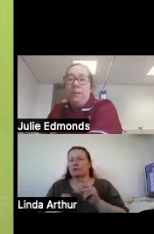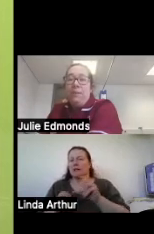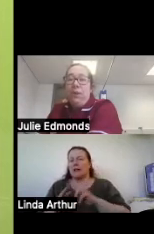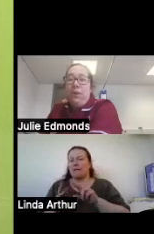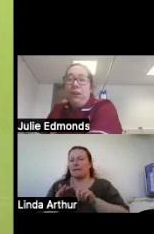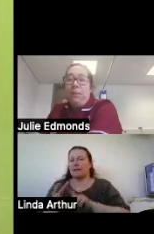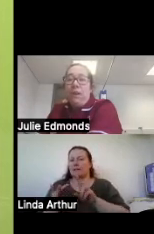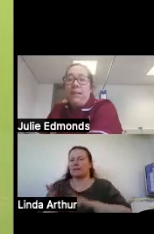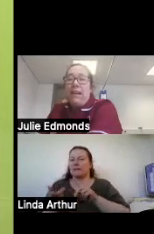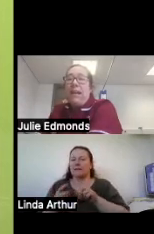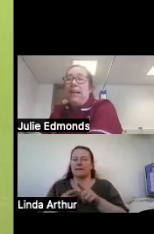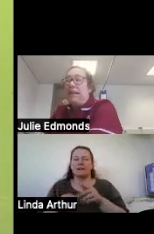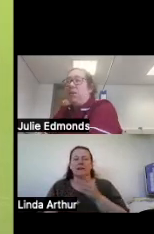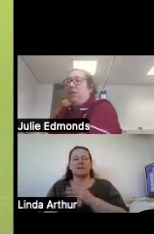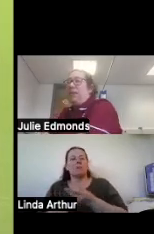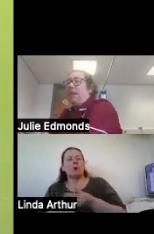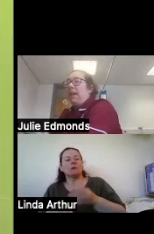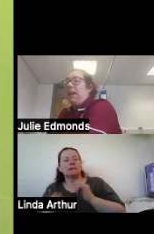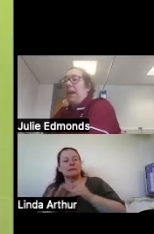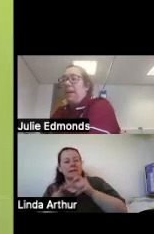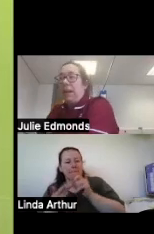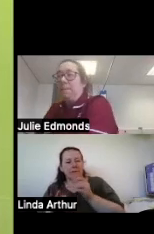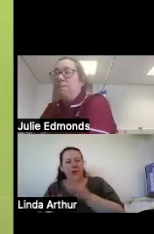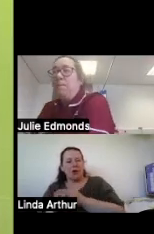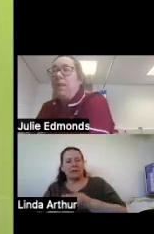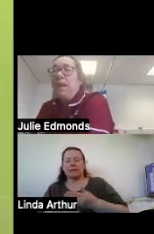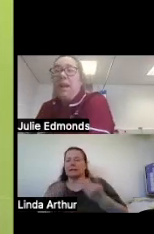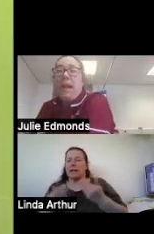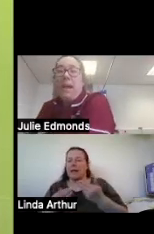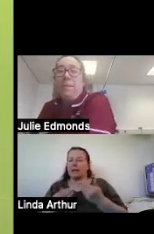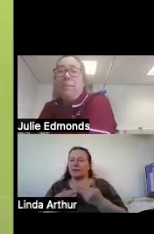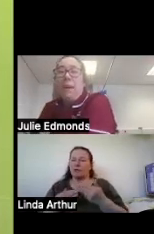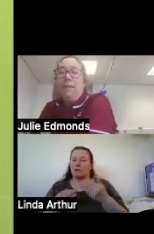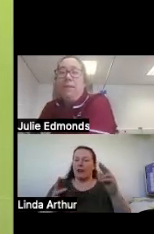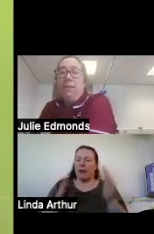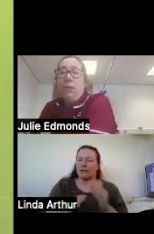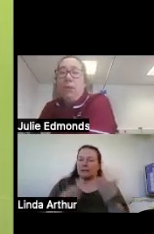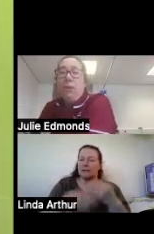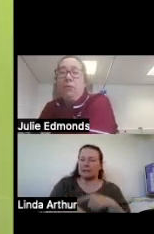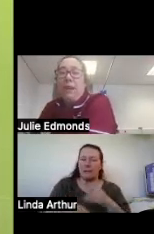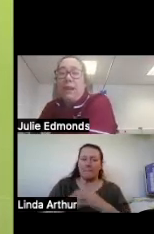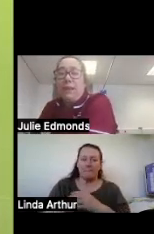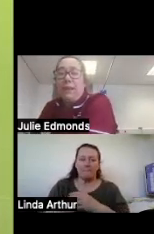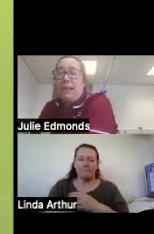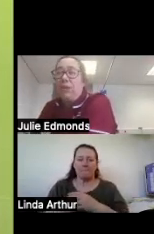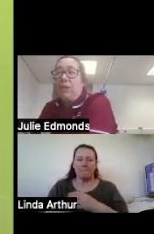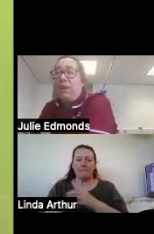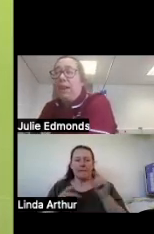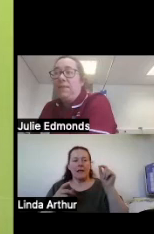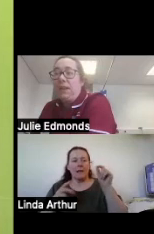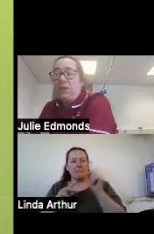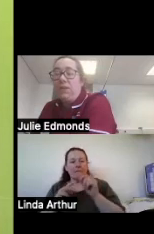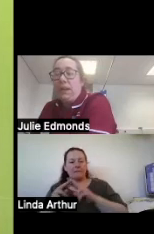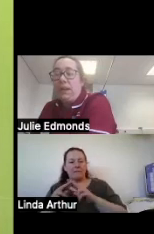Small sips of fluid earlier part of the day and ease off in the evening. Pelvic floor rehabilitation. We've